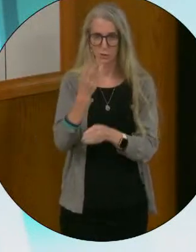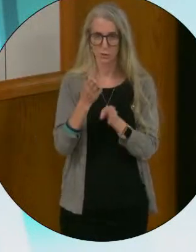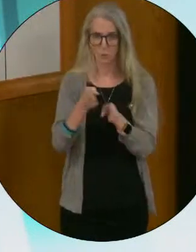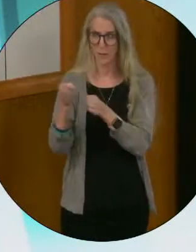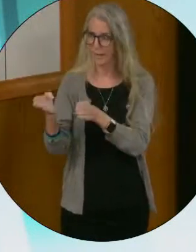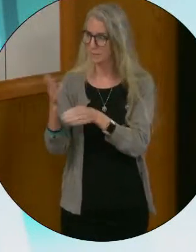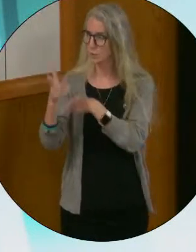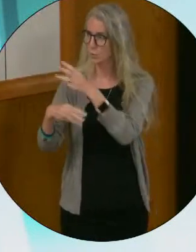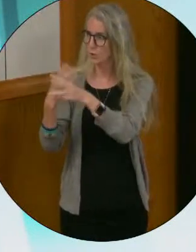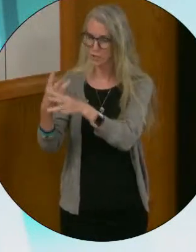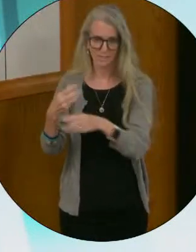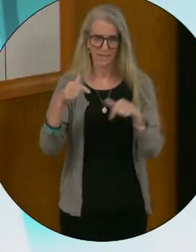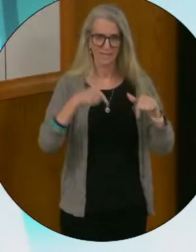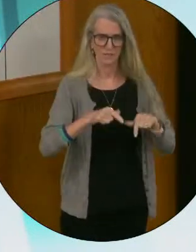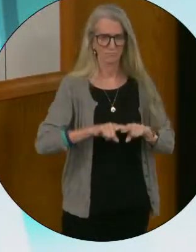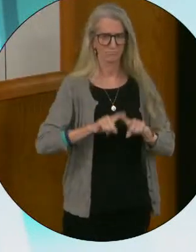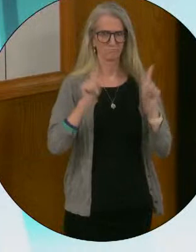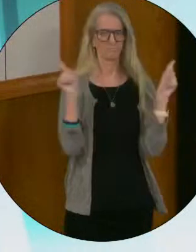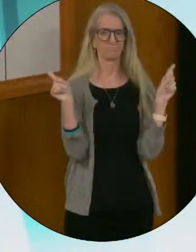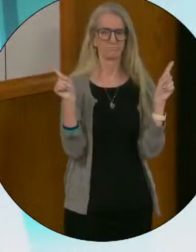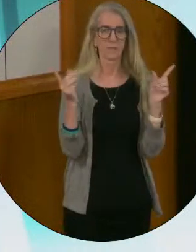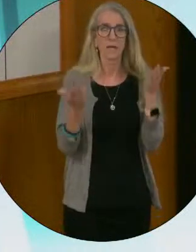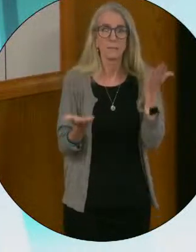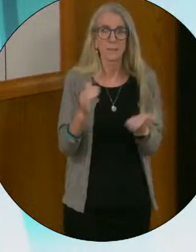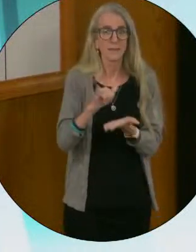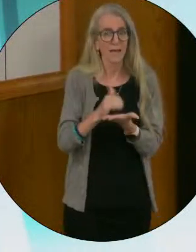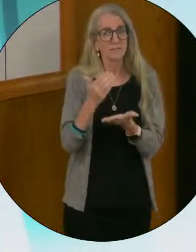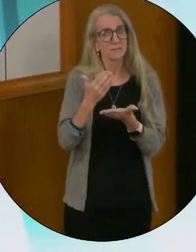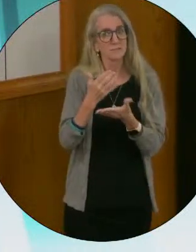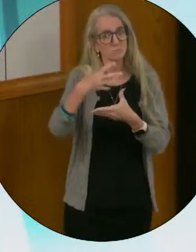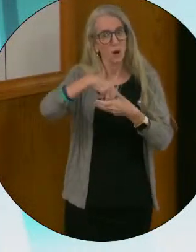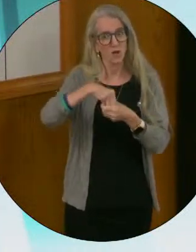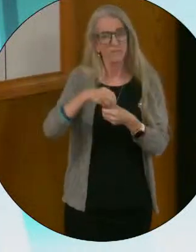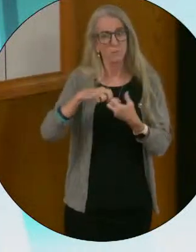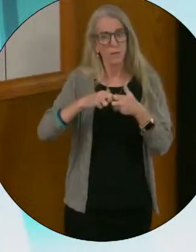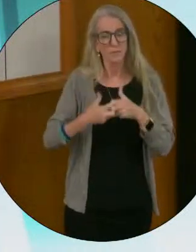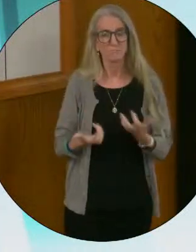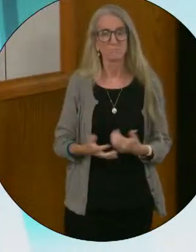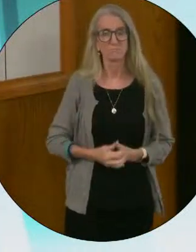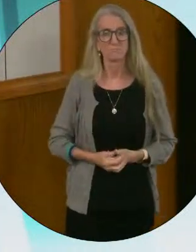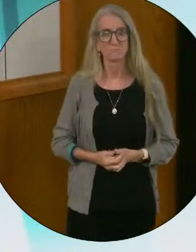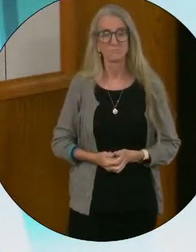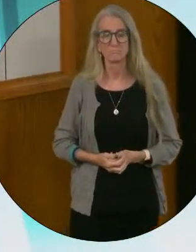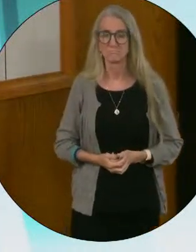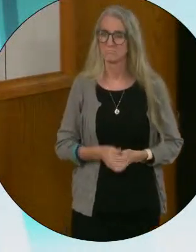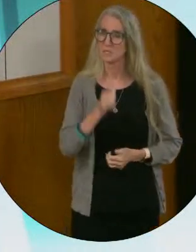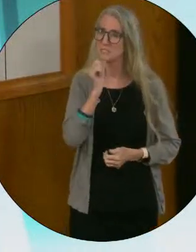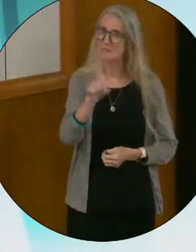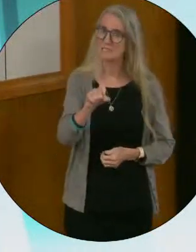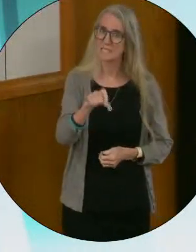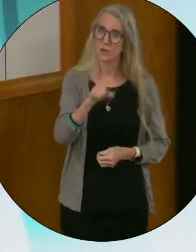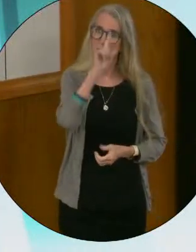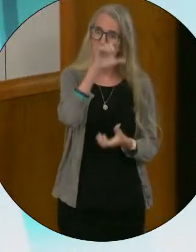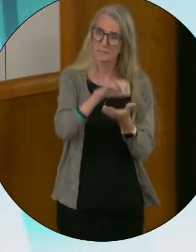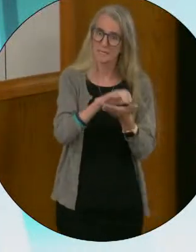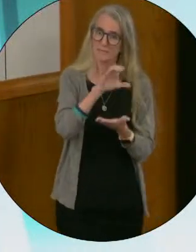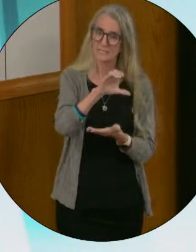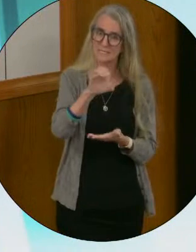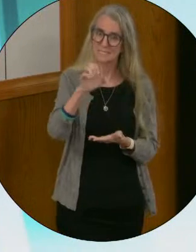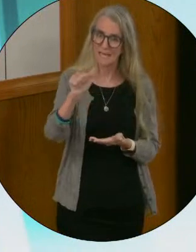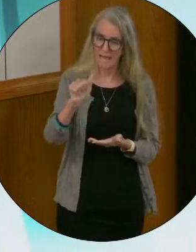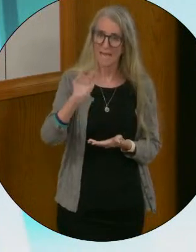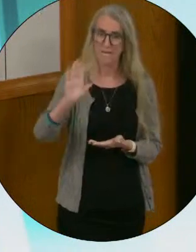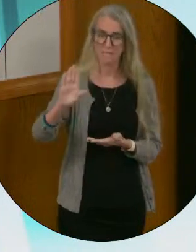and the way we do it here. And maybe that's part of the problem. You didn't necessarily believe CCA's